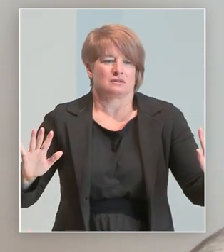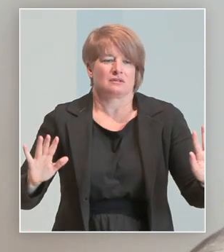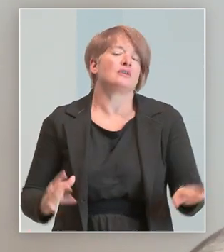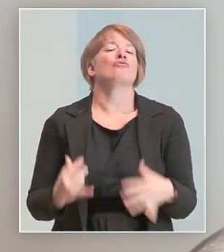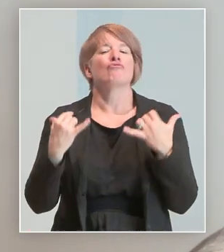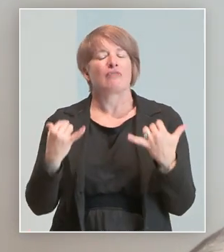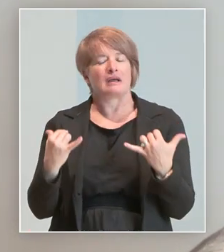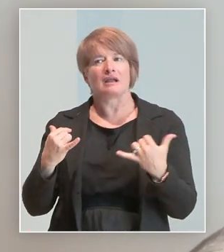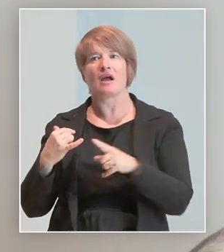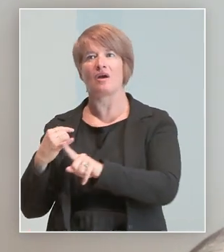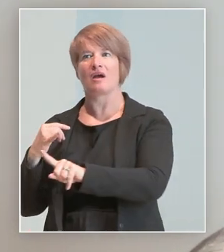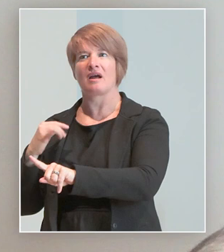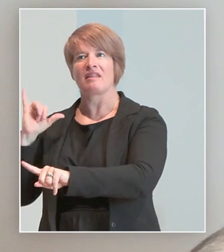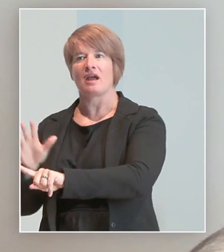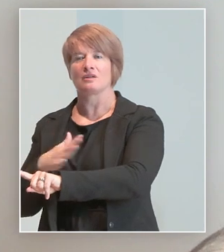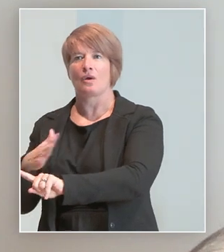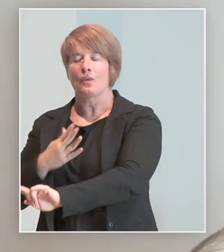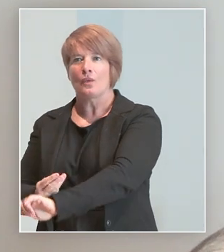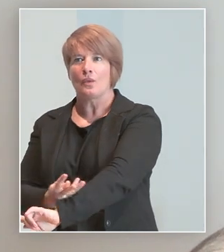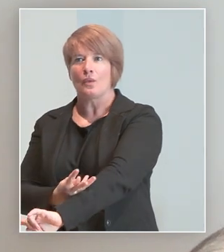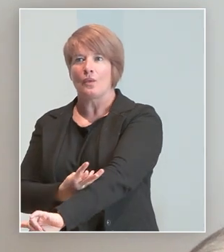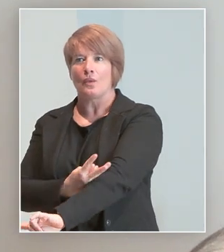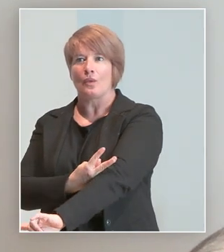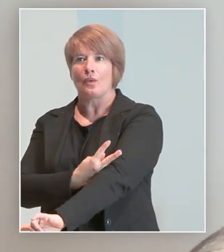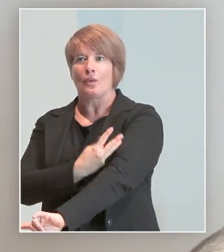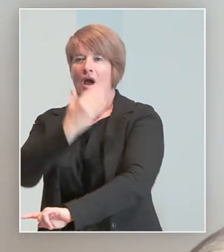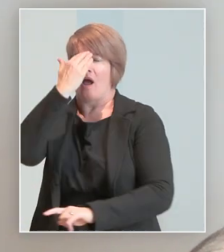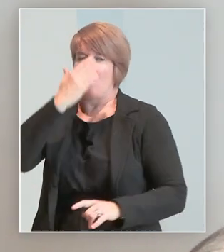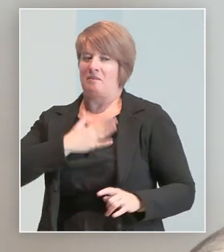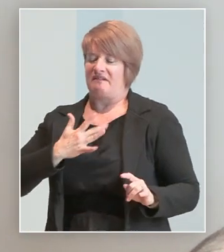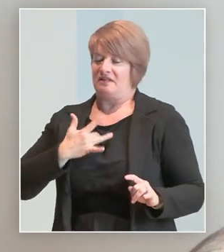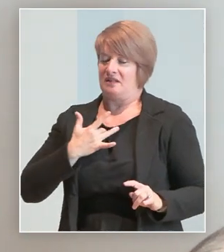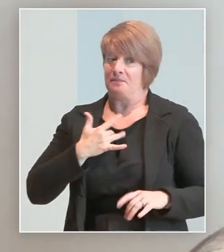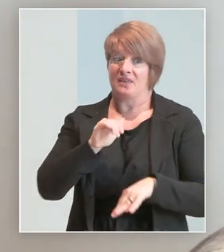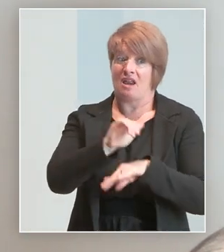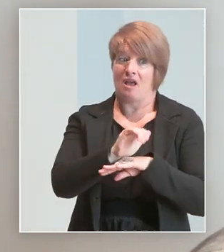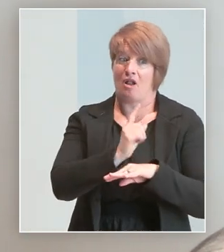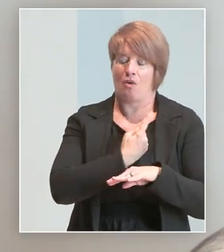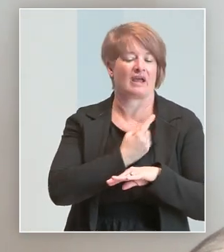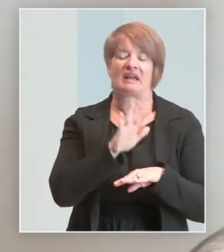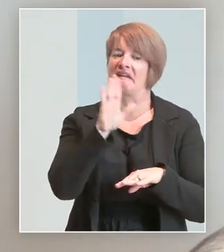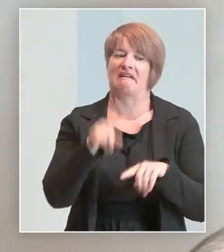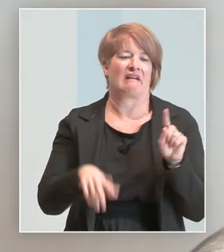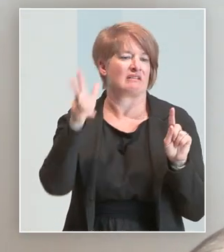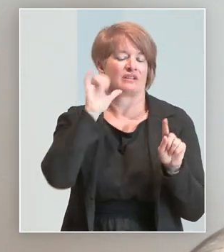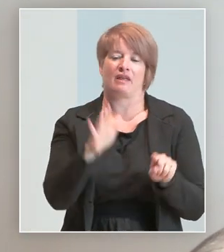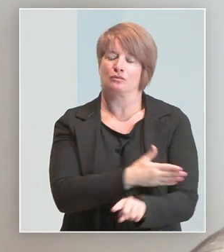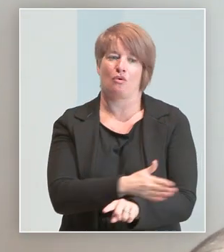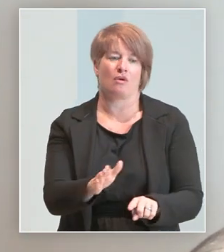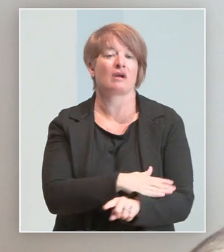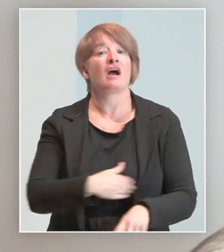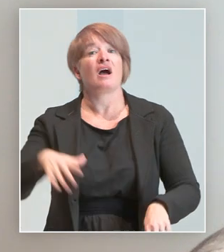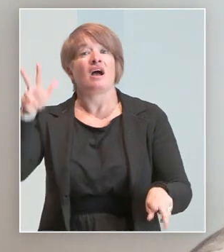know my reaction to Billie's voice, how I never play this song at night in my apartment alone, how I need to take breaks